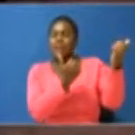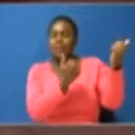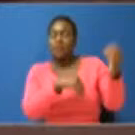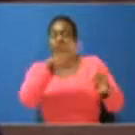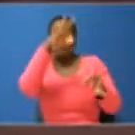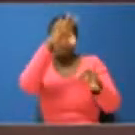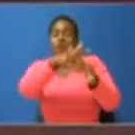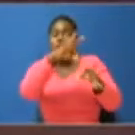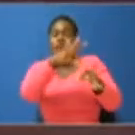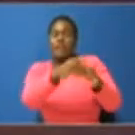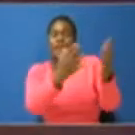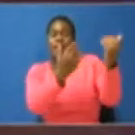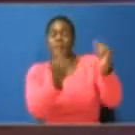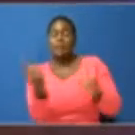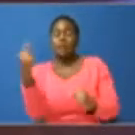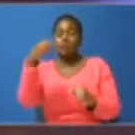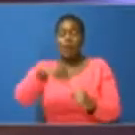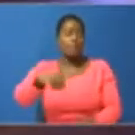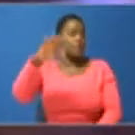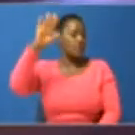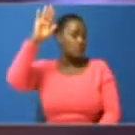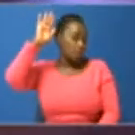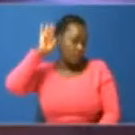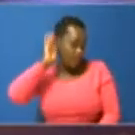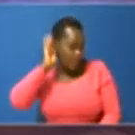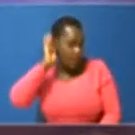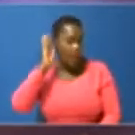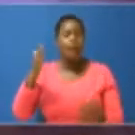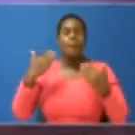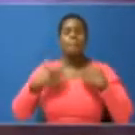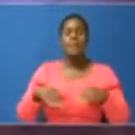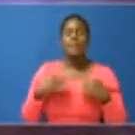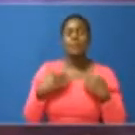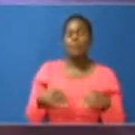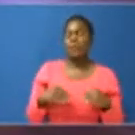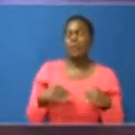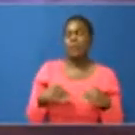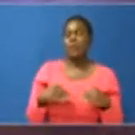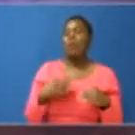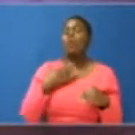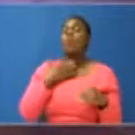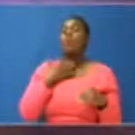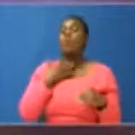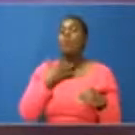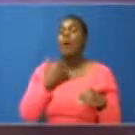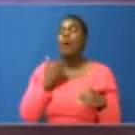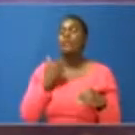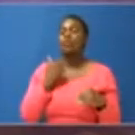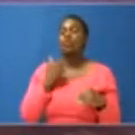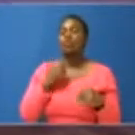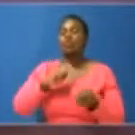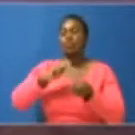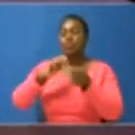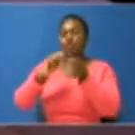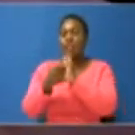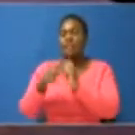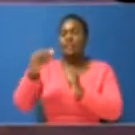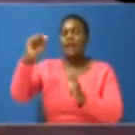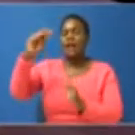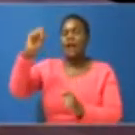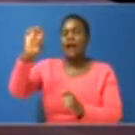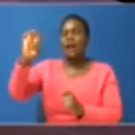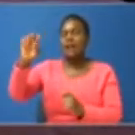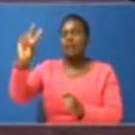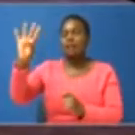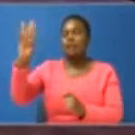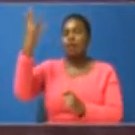the voters who are expected to come here and listen uh to the people who want to replace as the fourth